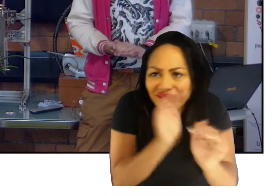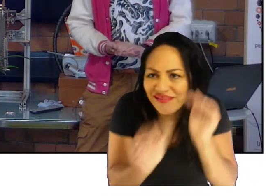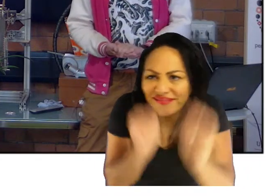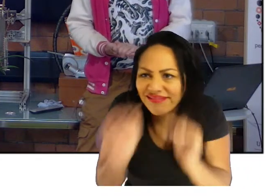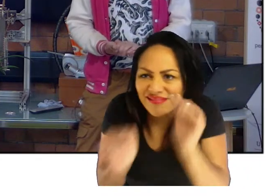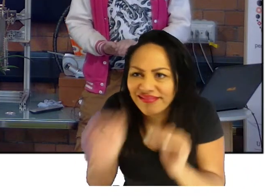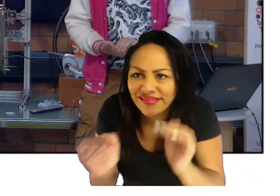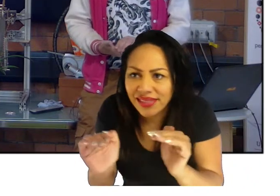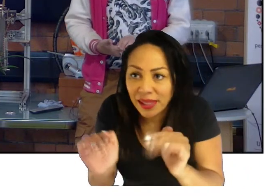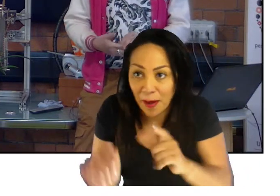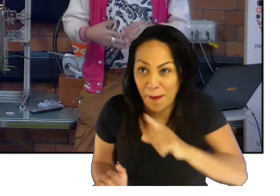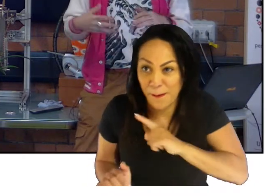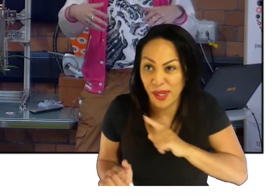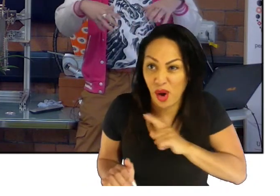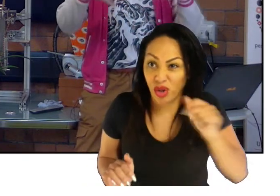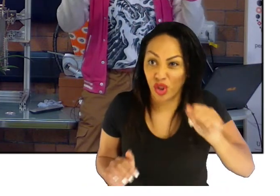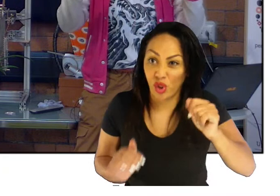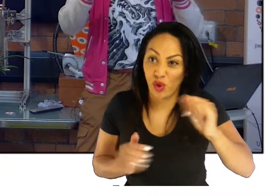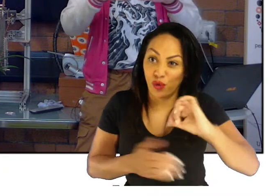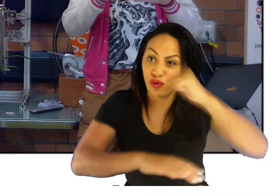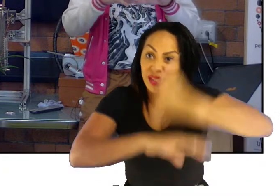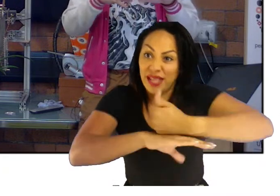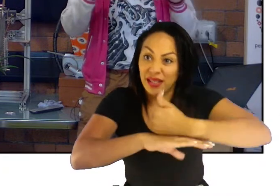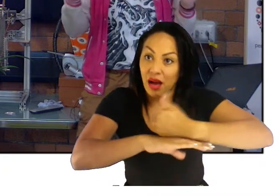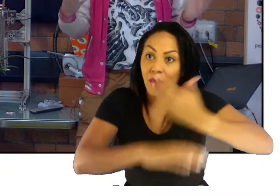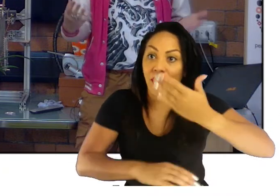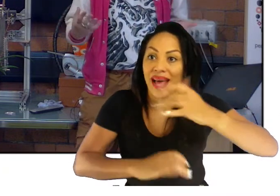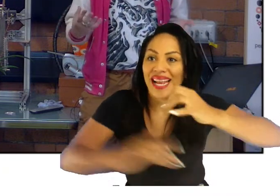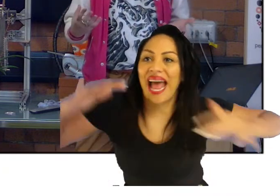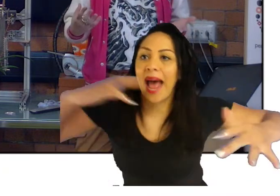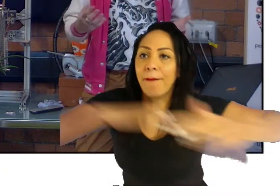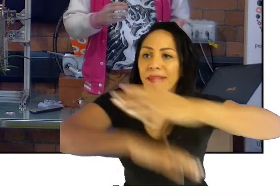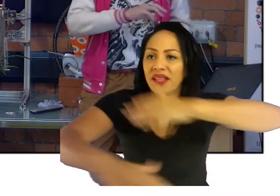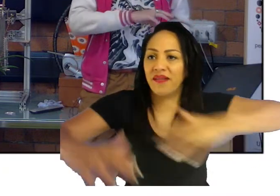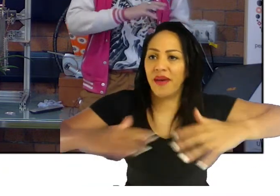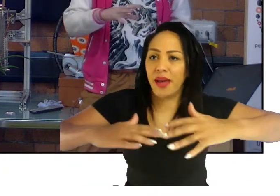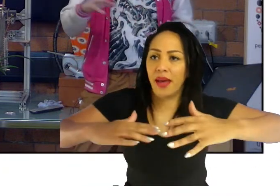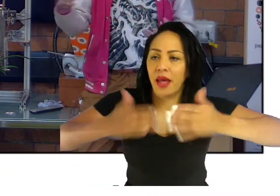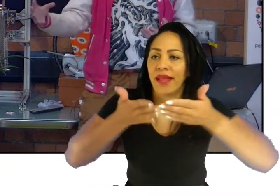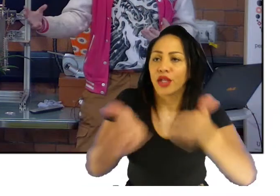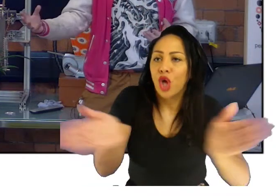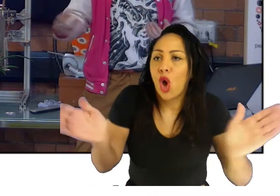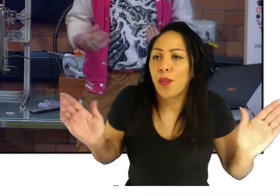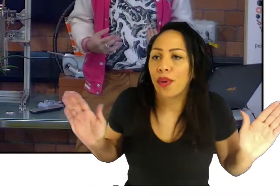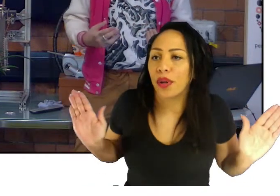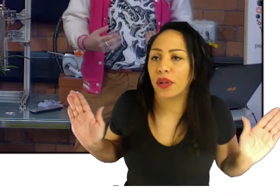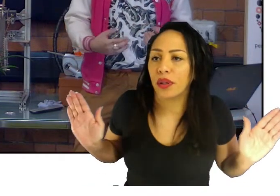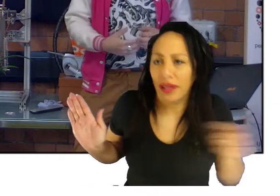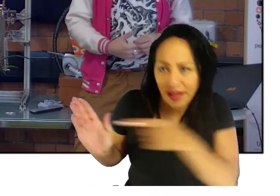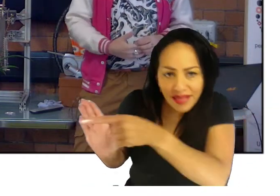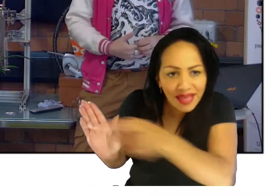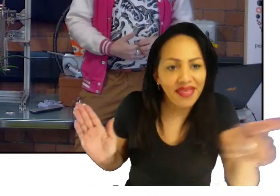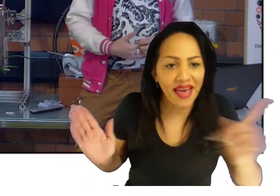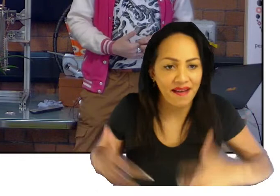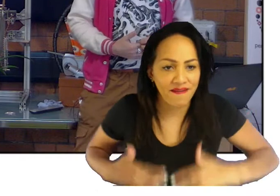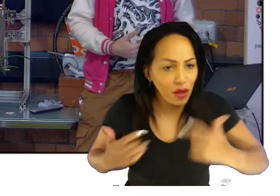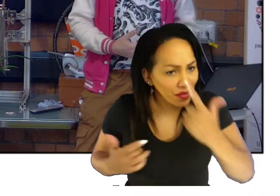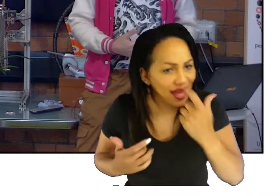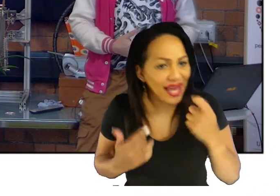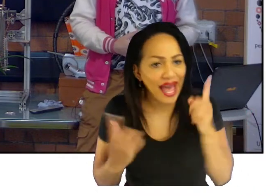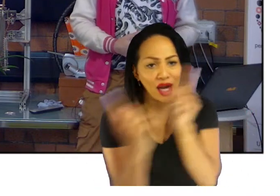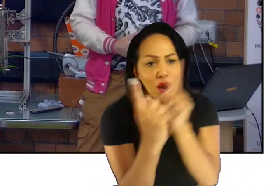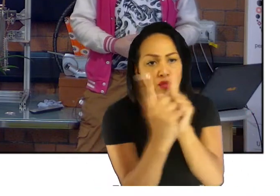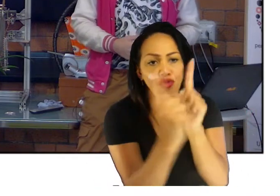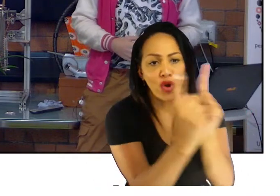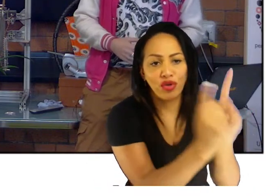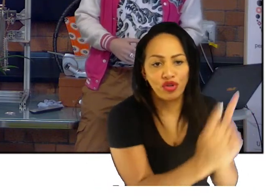In the broader sense, I would start from a place of inquiry and move to that space of listening. Thank you, that's